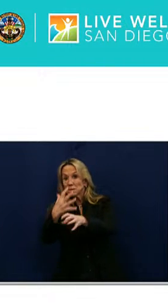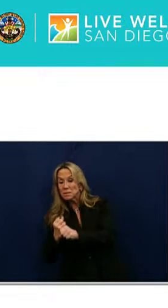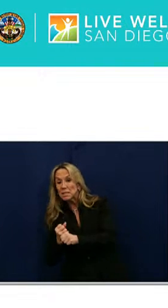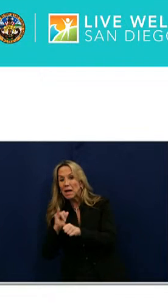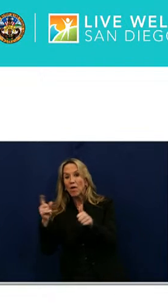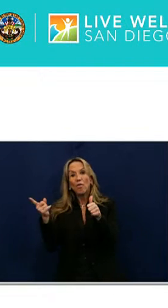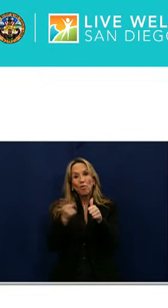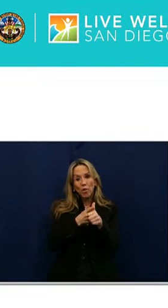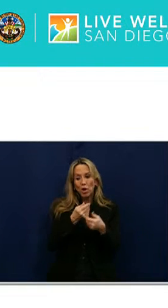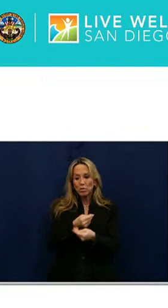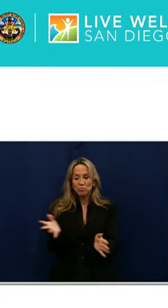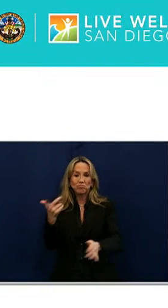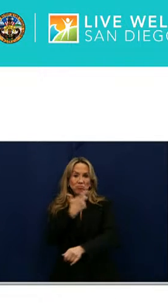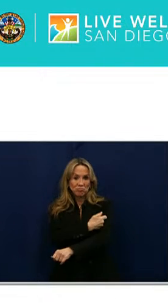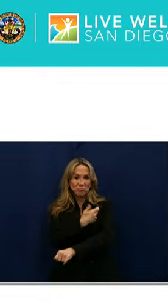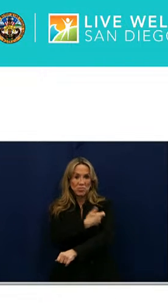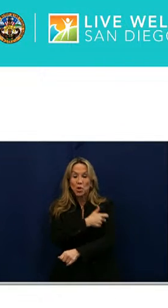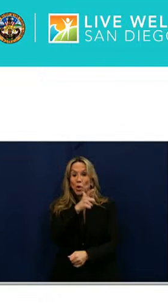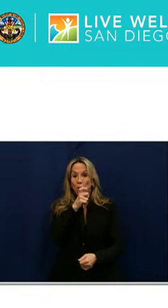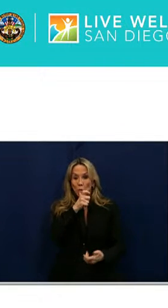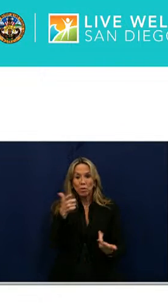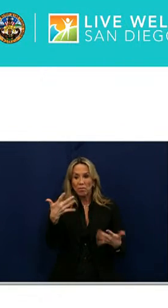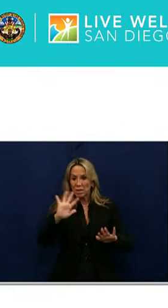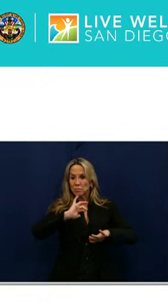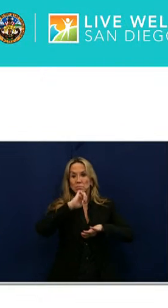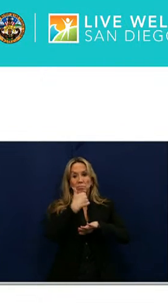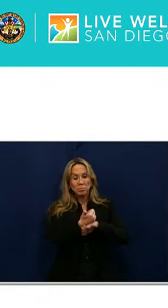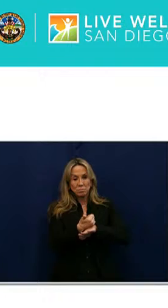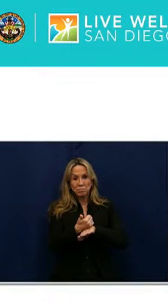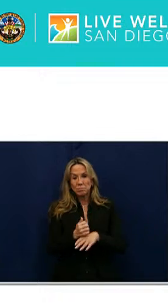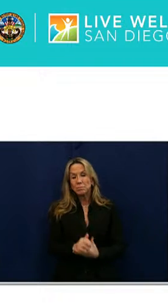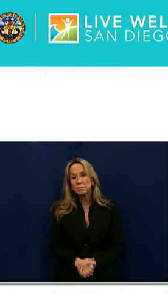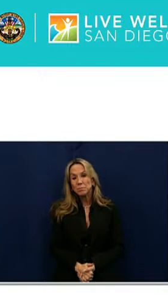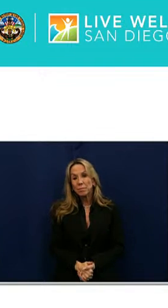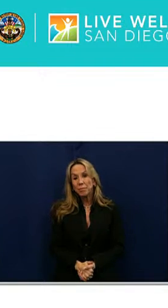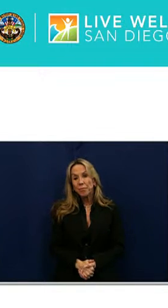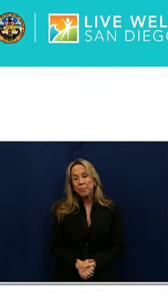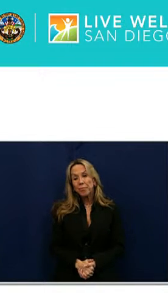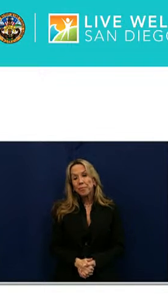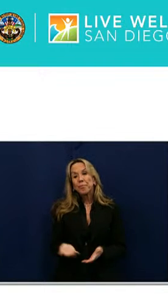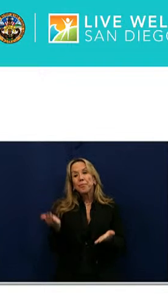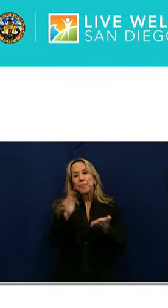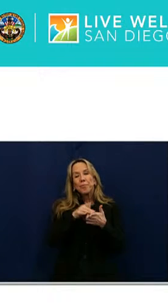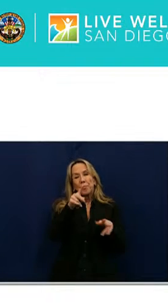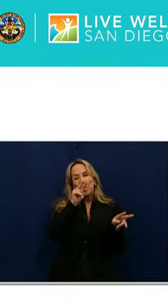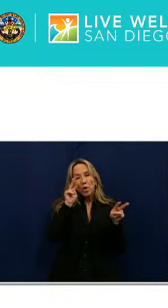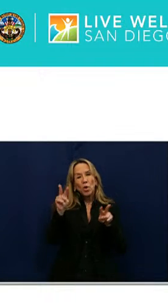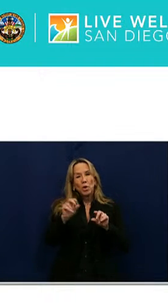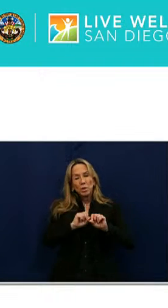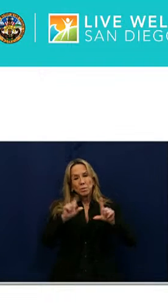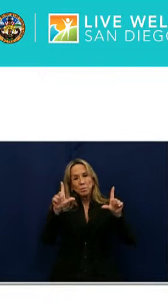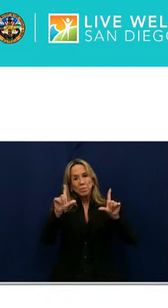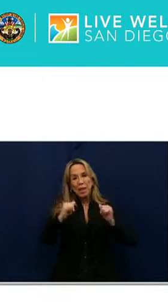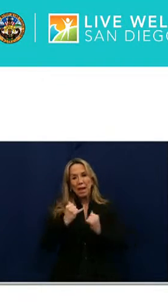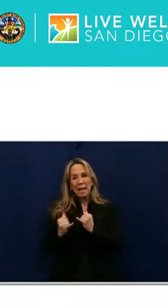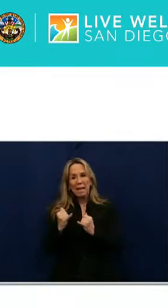first doses of COVID-19 vaccine. And if you can go back to the last